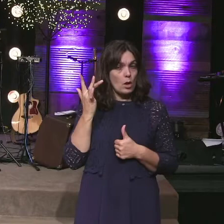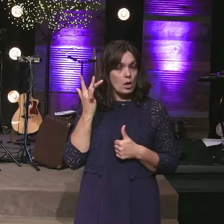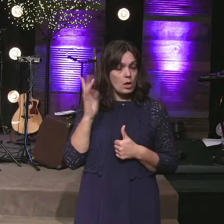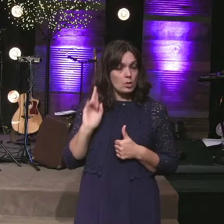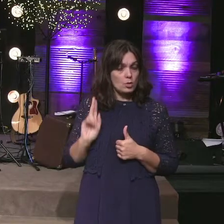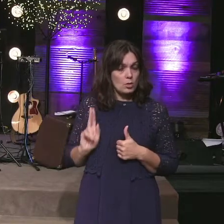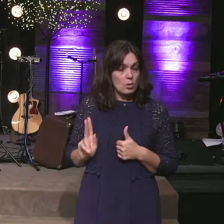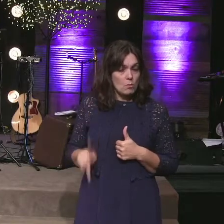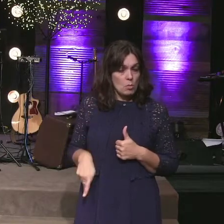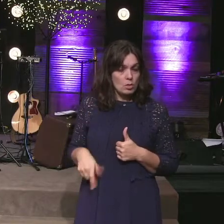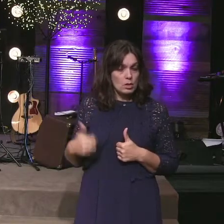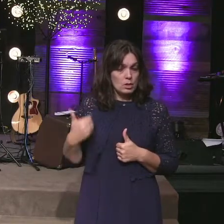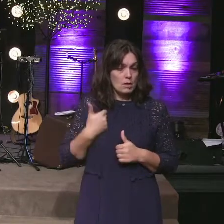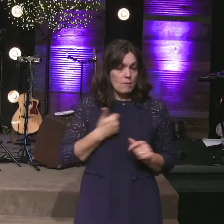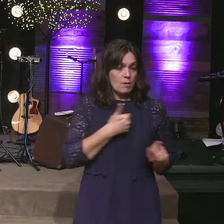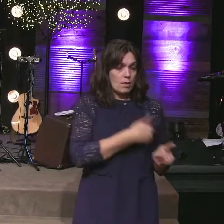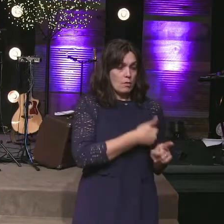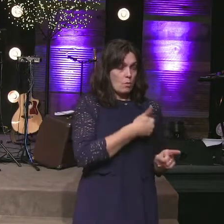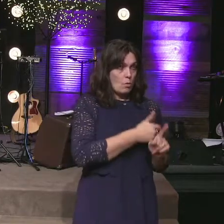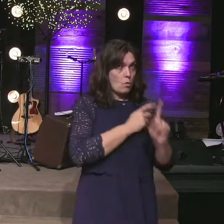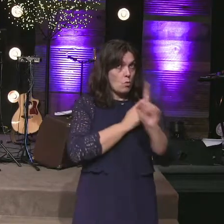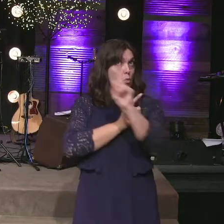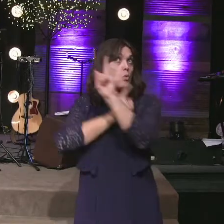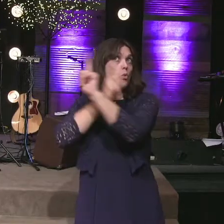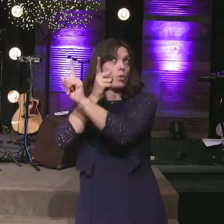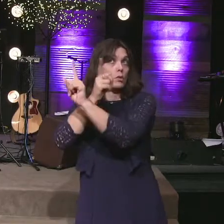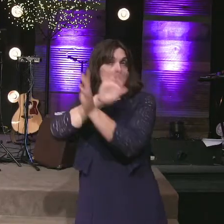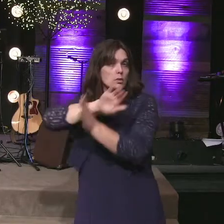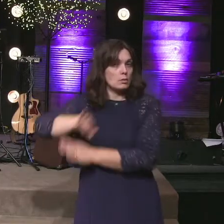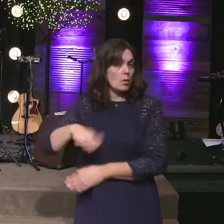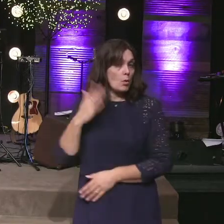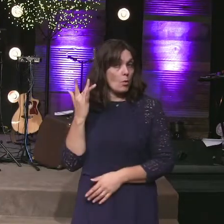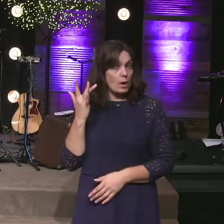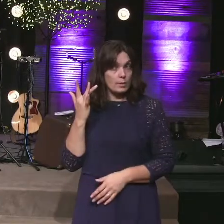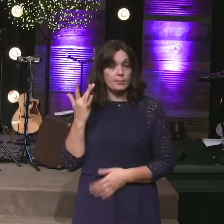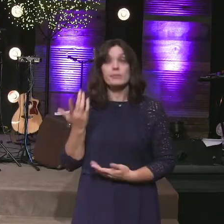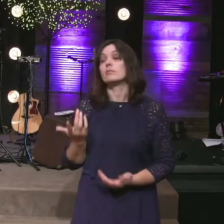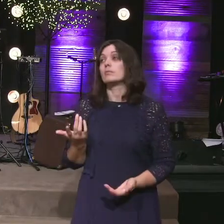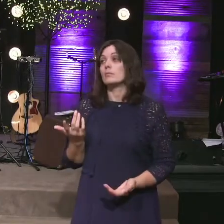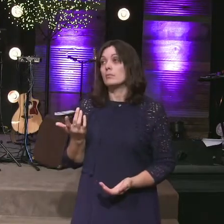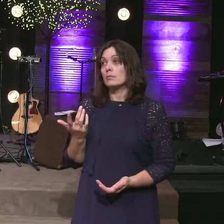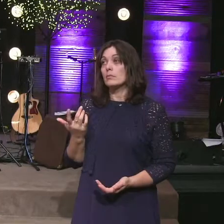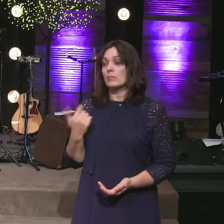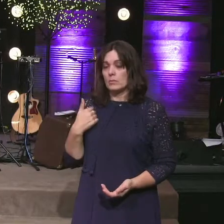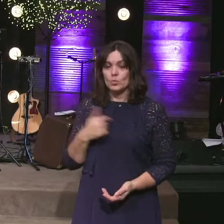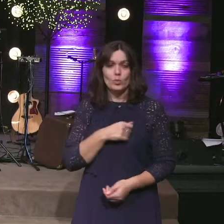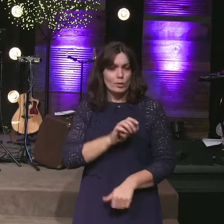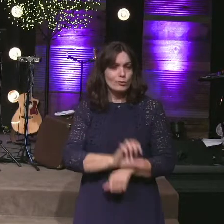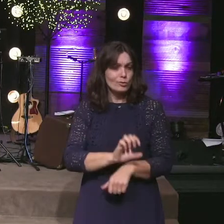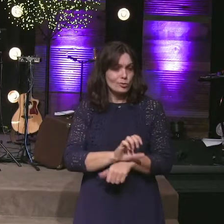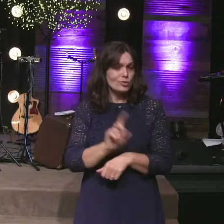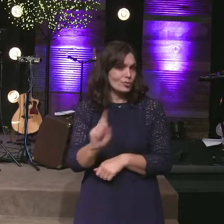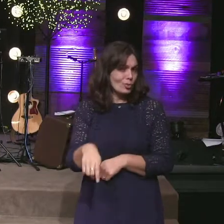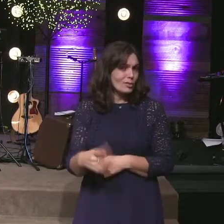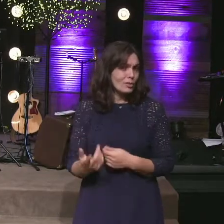his own aspirations? Well, because we're the church.